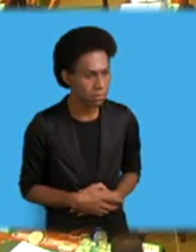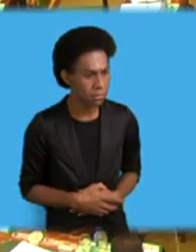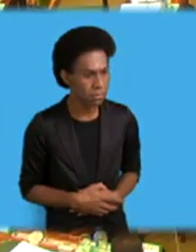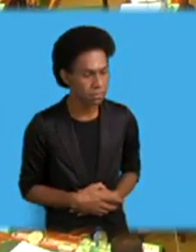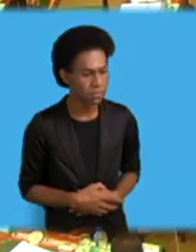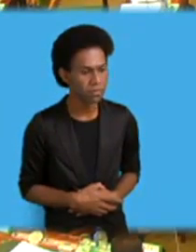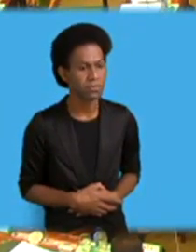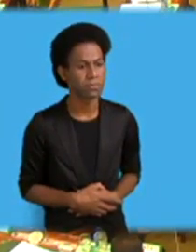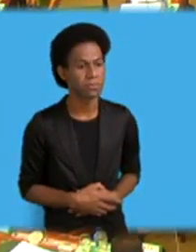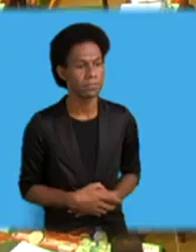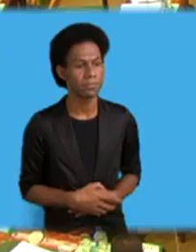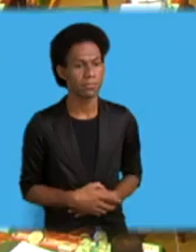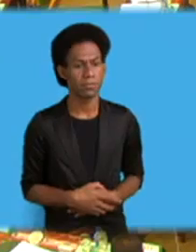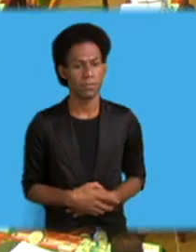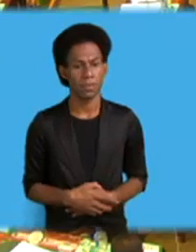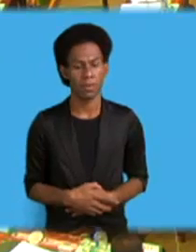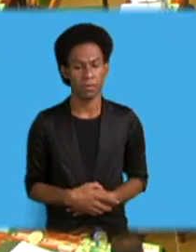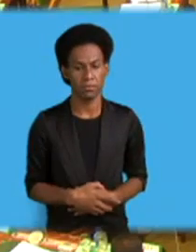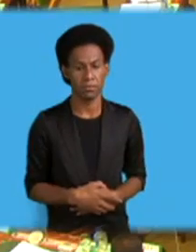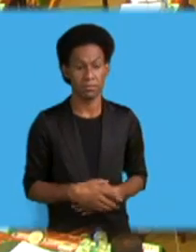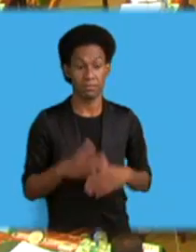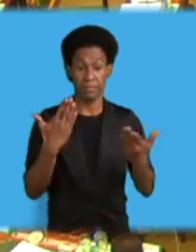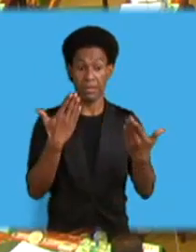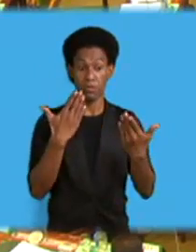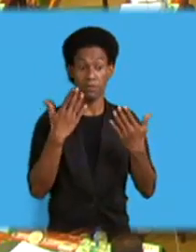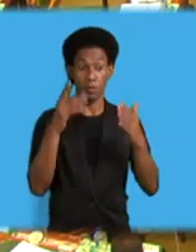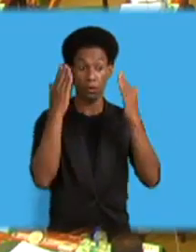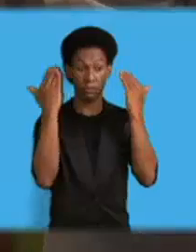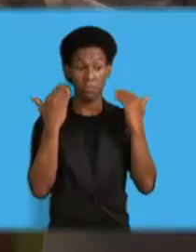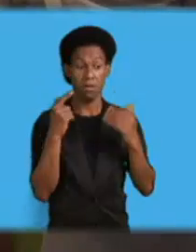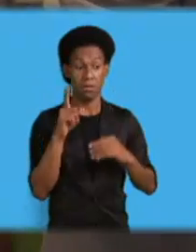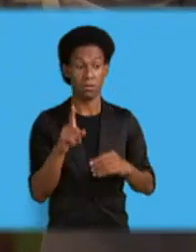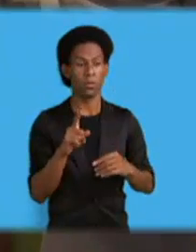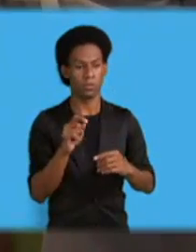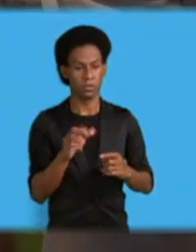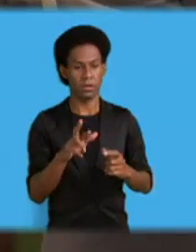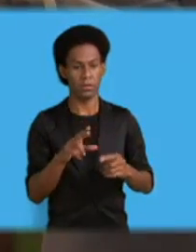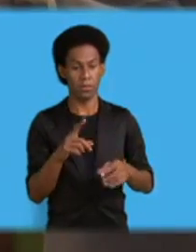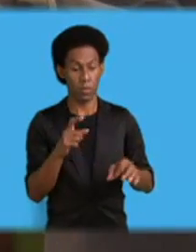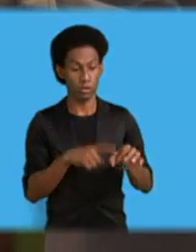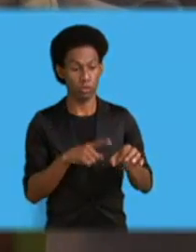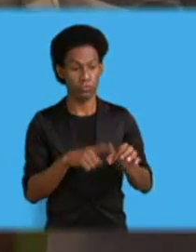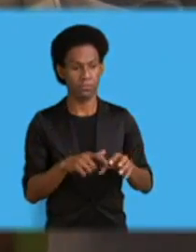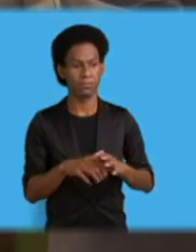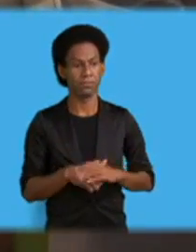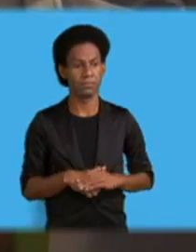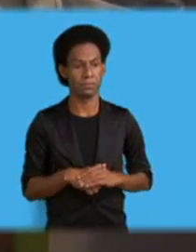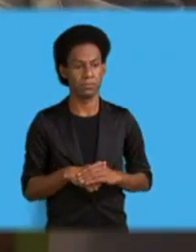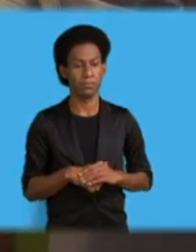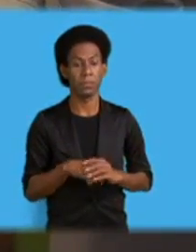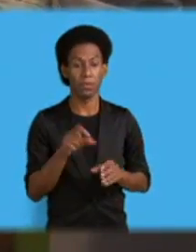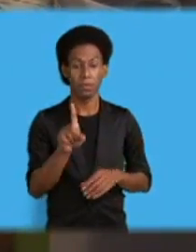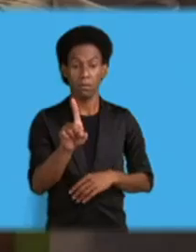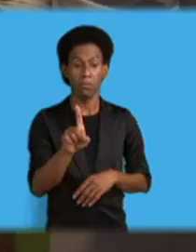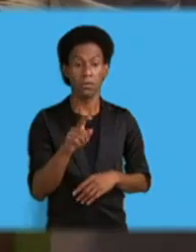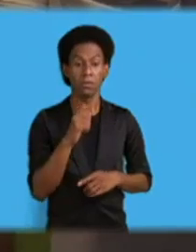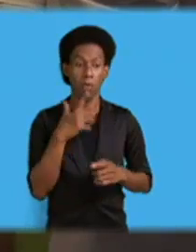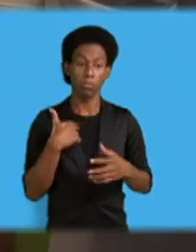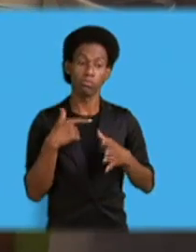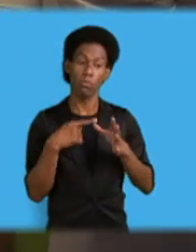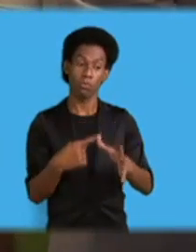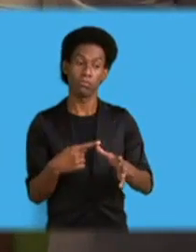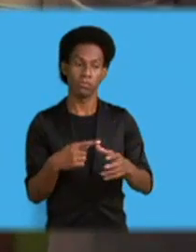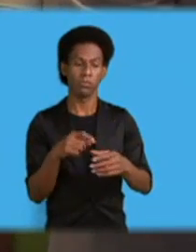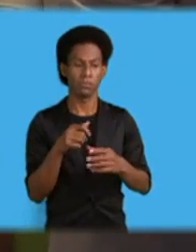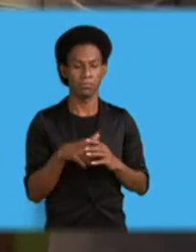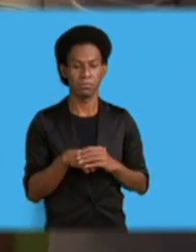Madam Speaker, I thank the Honourable Member for raising a new question, but I will respond to it on Thursday